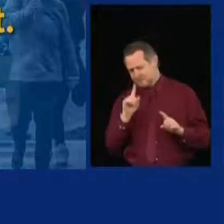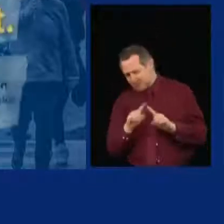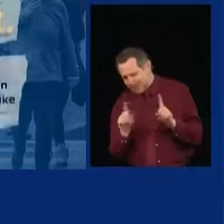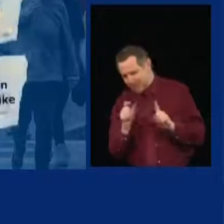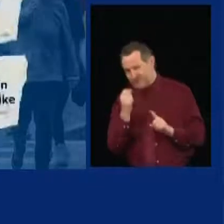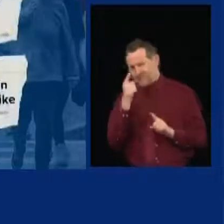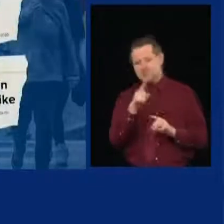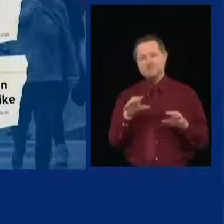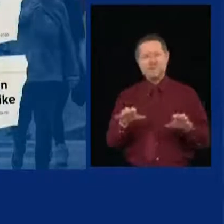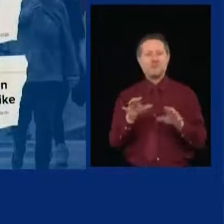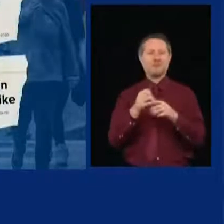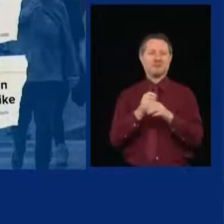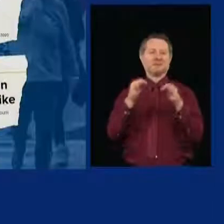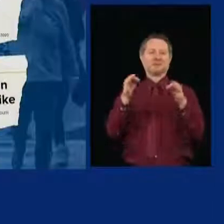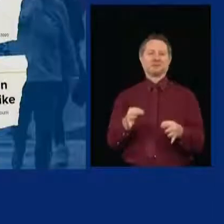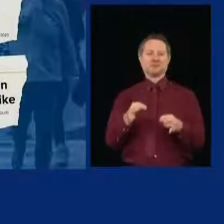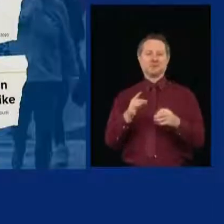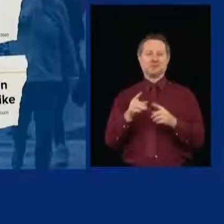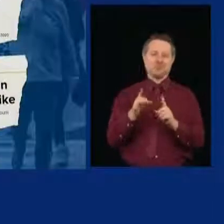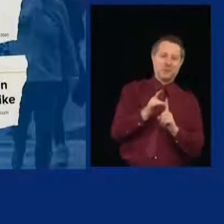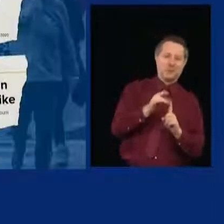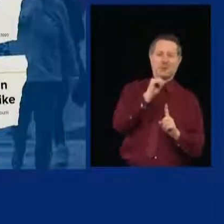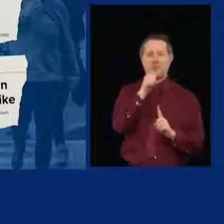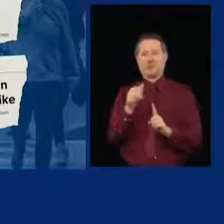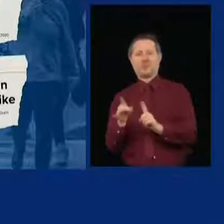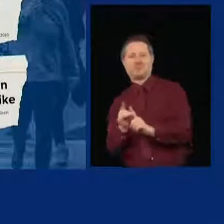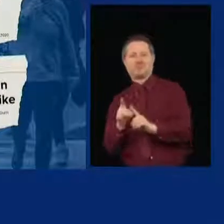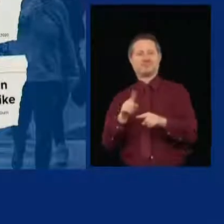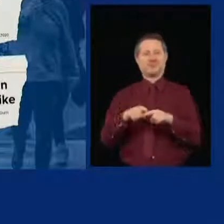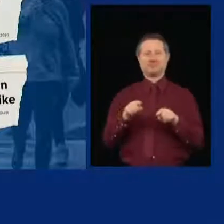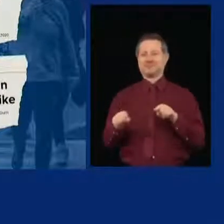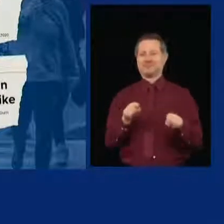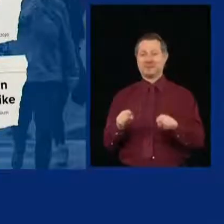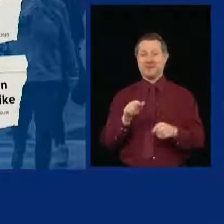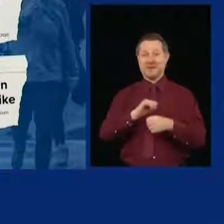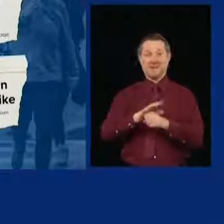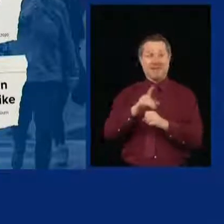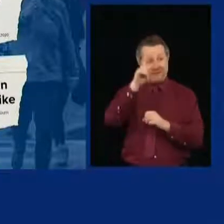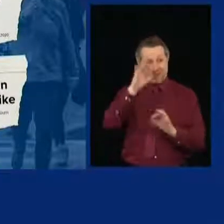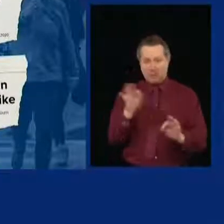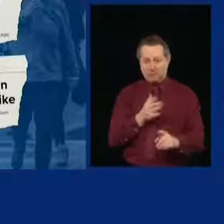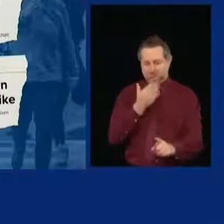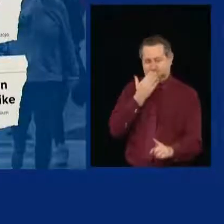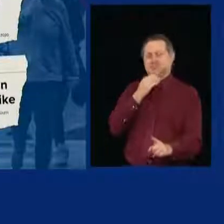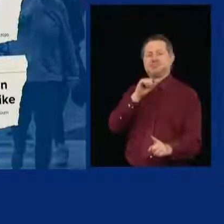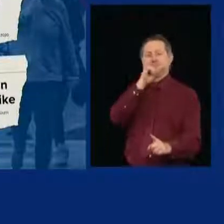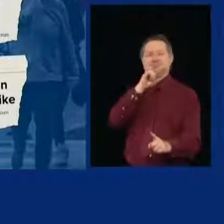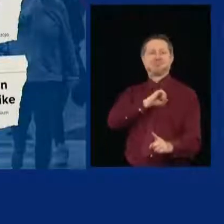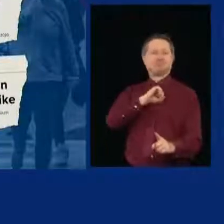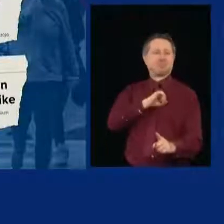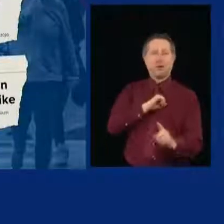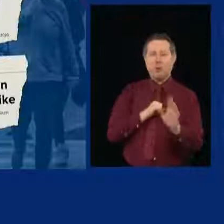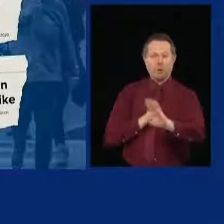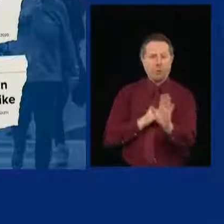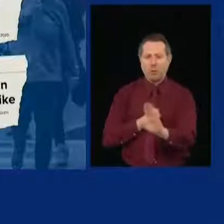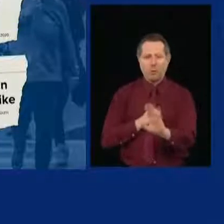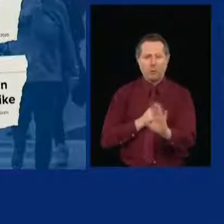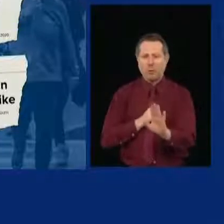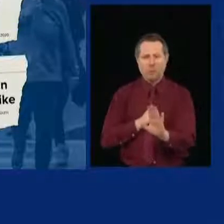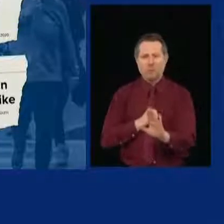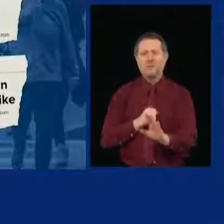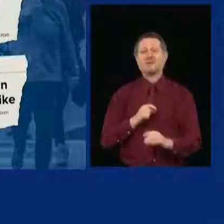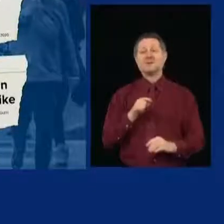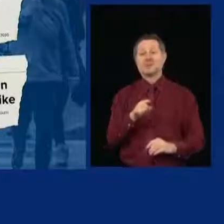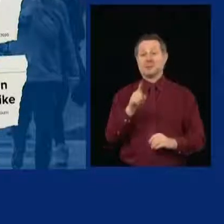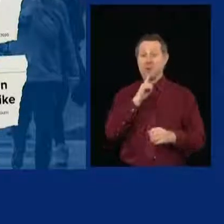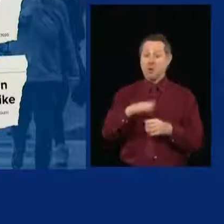diligent and don't underestimate this virus. Local governments will do their part. I've spoken to all the local government